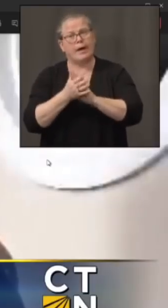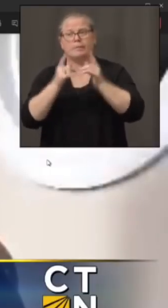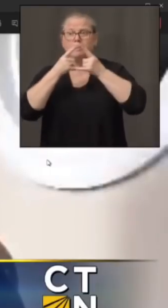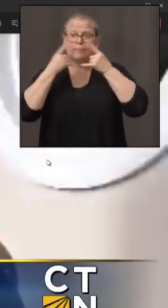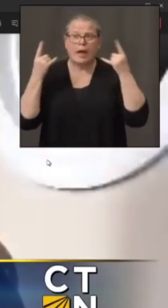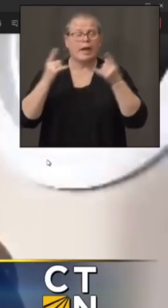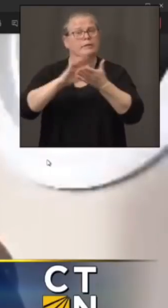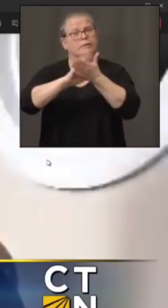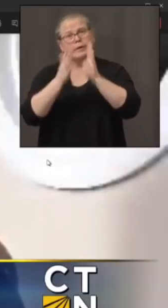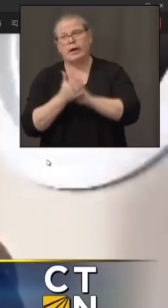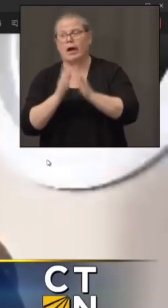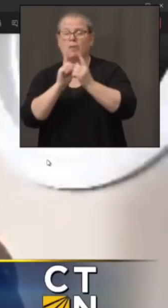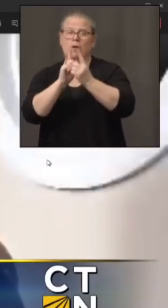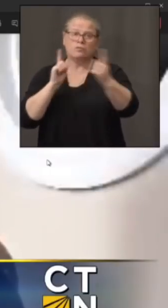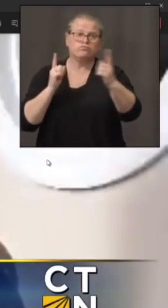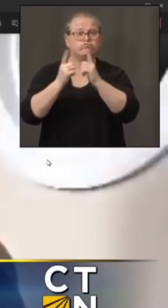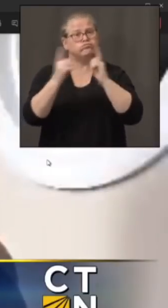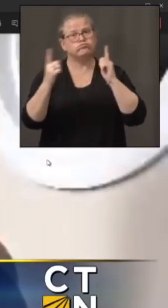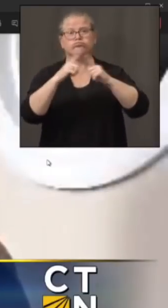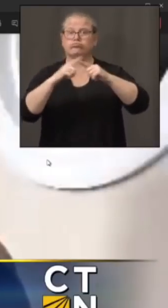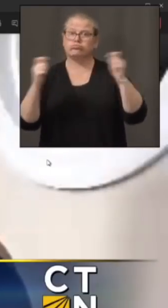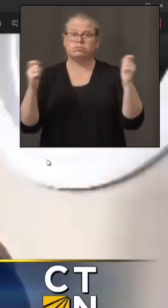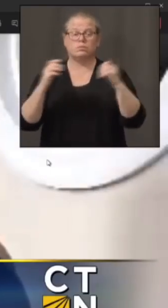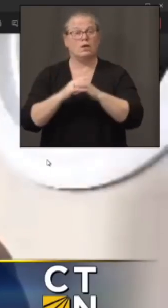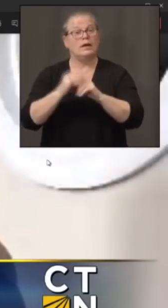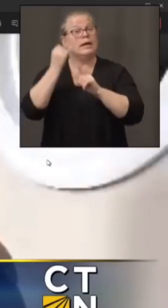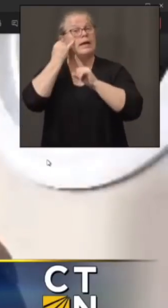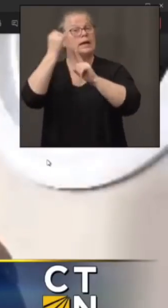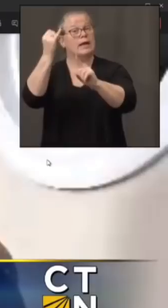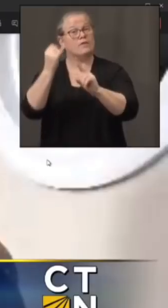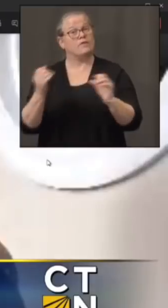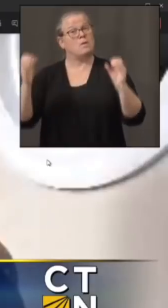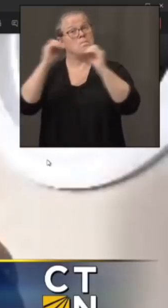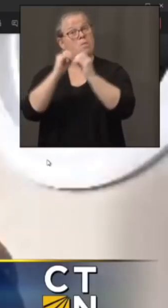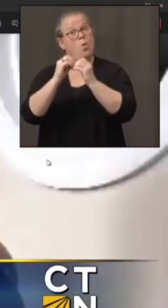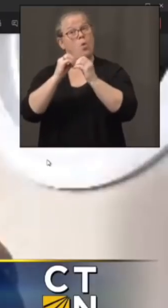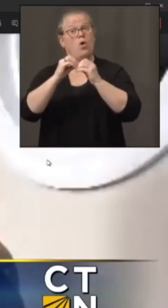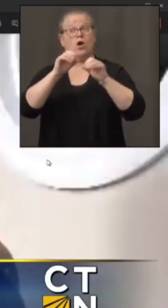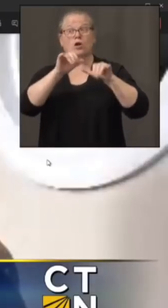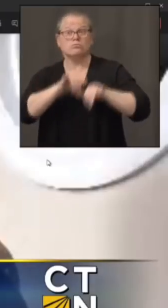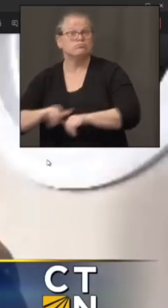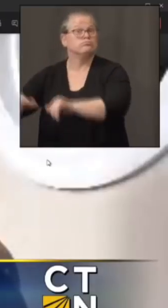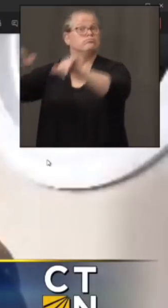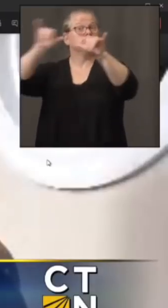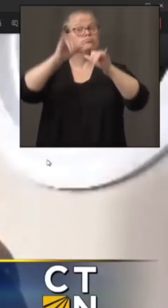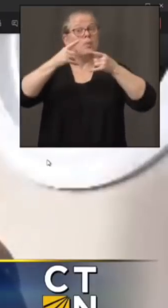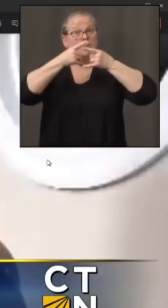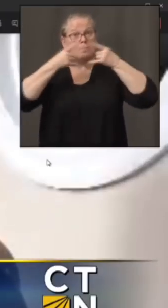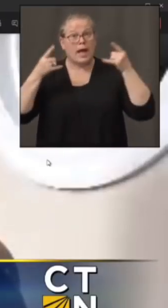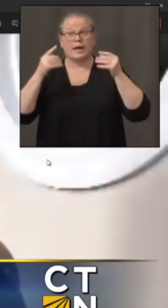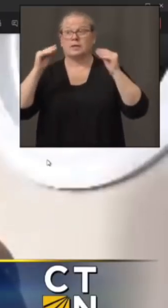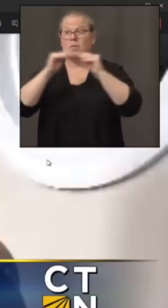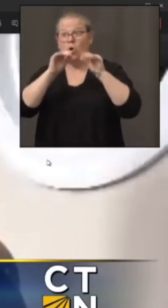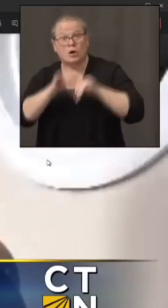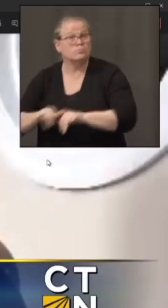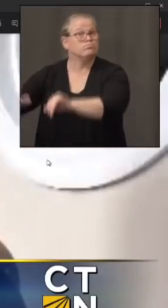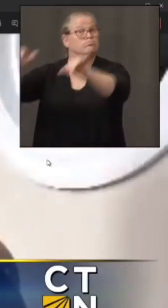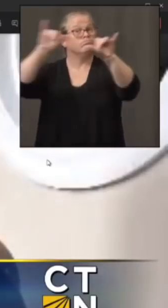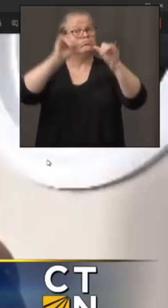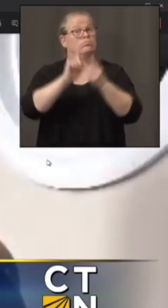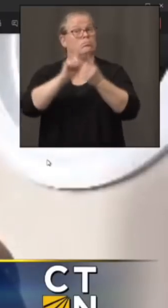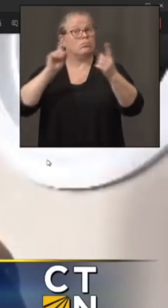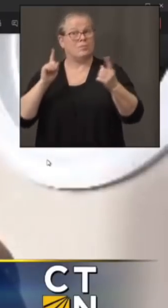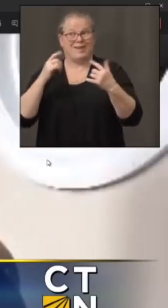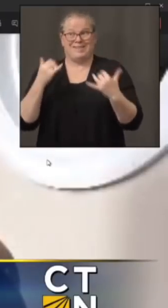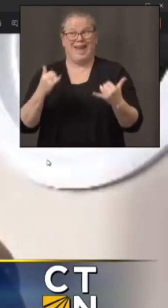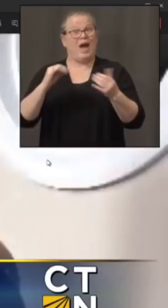masks, if we had more universal adherence to distancing, we wouldn't be facing the challenges that we're facing. But, you know, even marginal improvements in